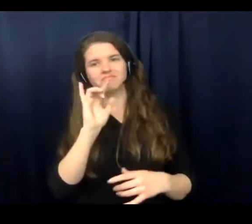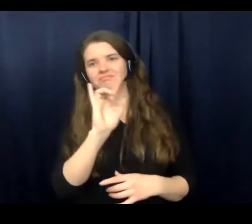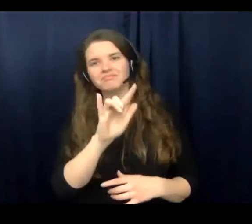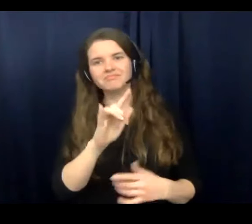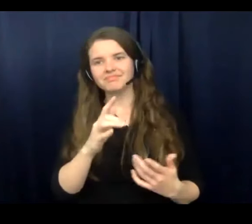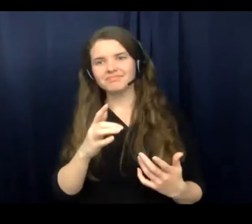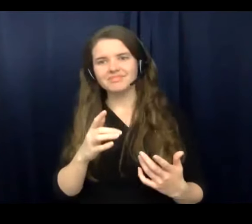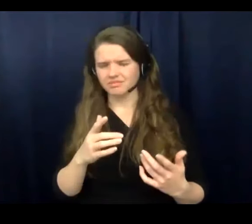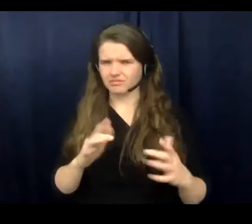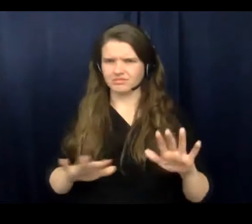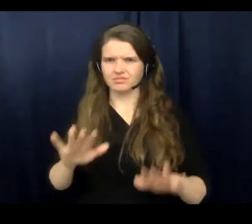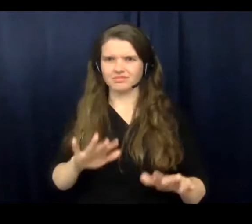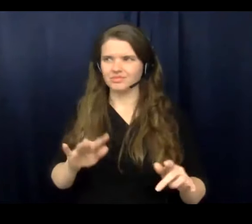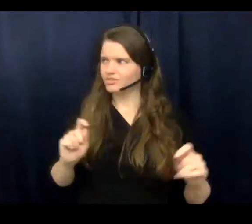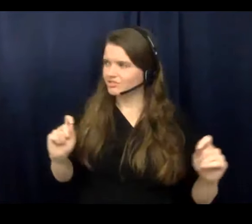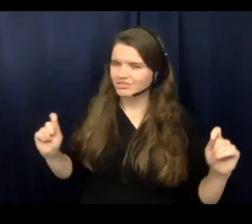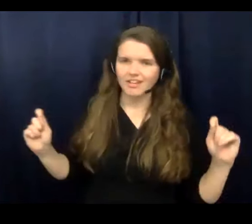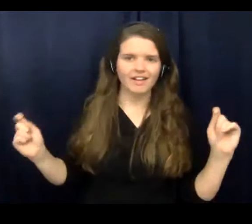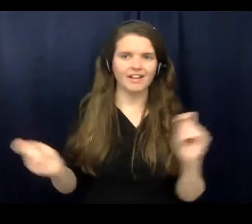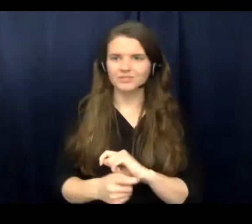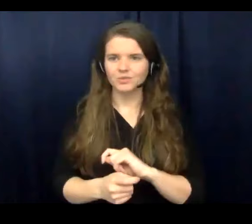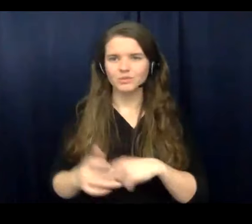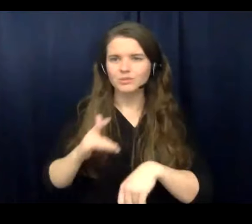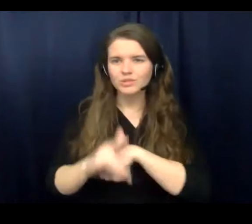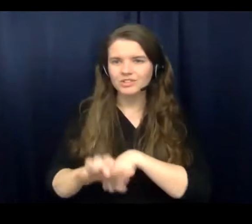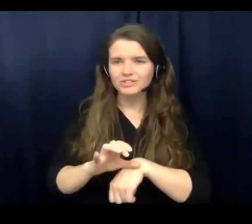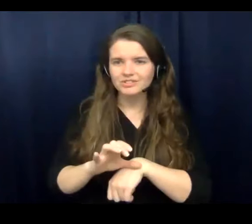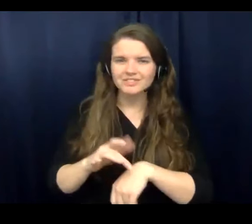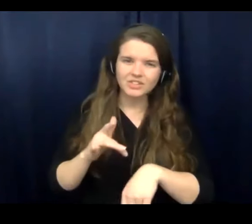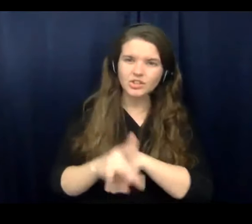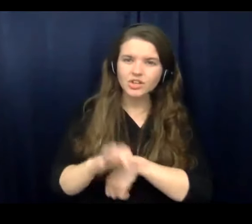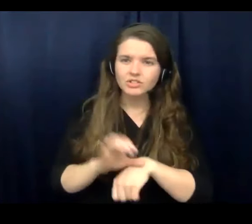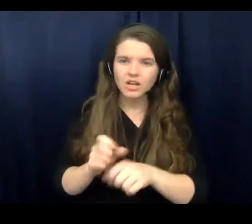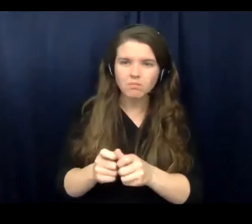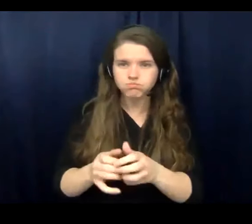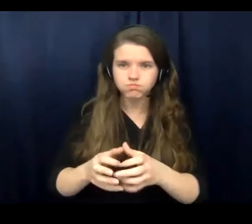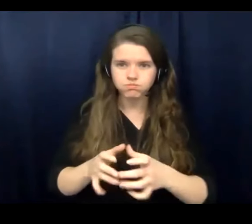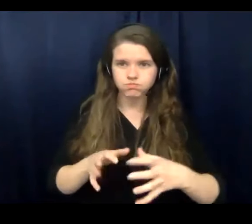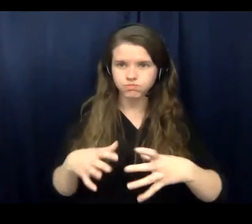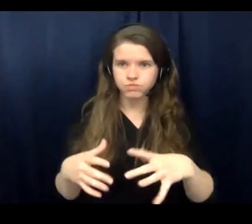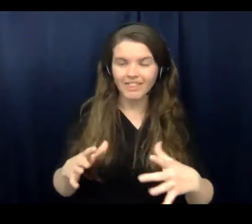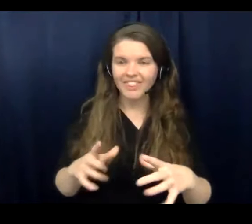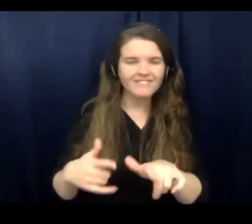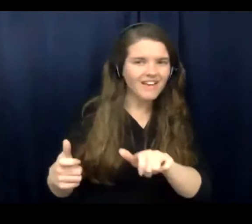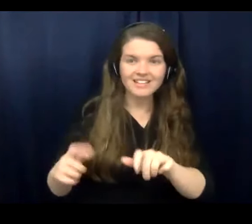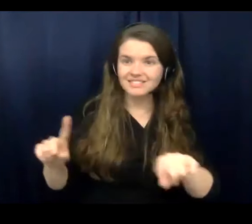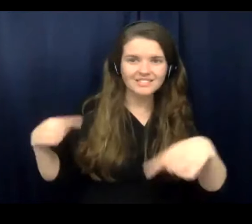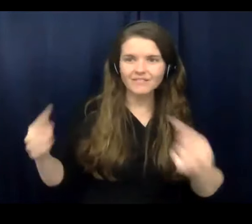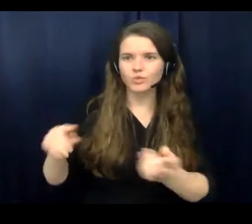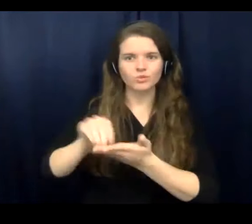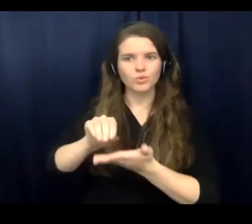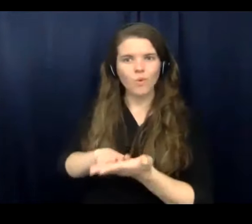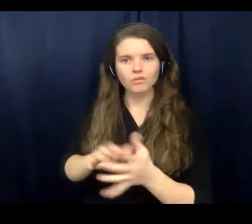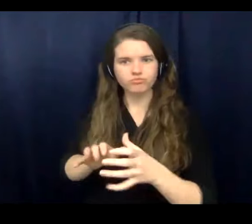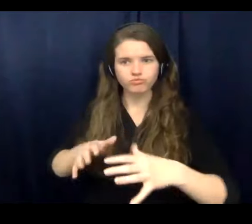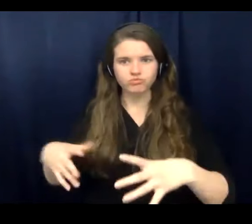It was transforming the early church. The early church was the fastest growing movement that ever lived, was ever recorded. And